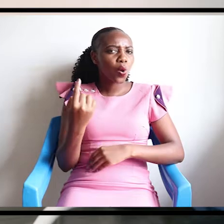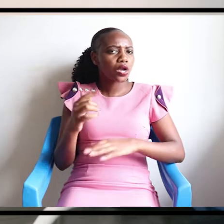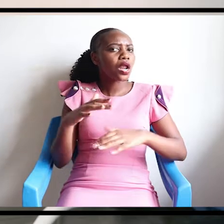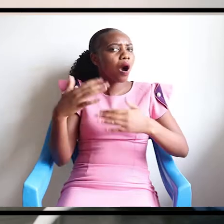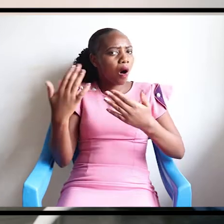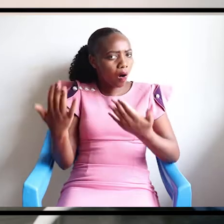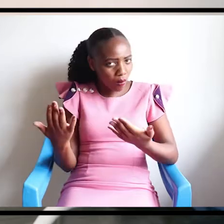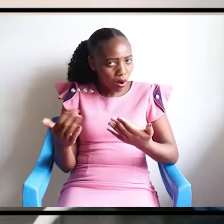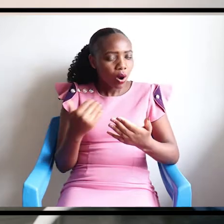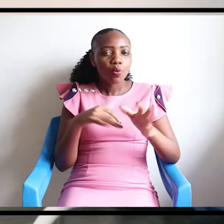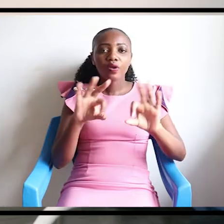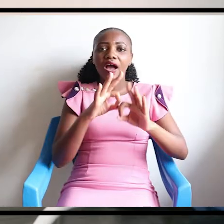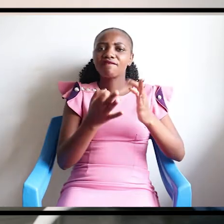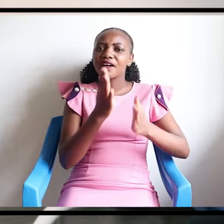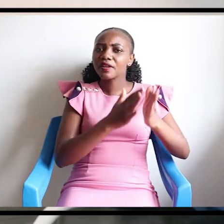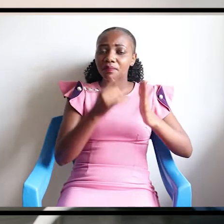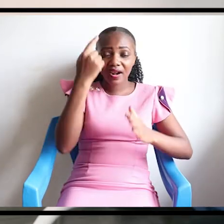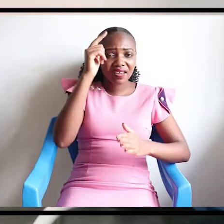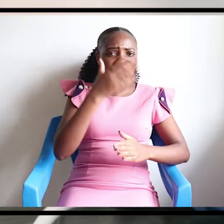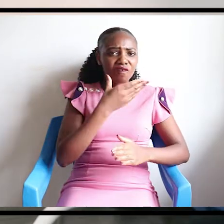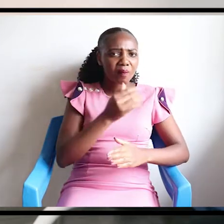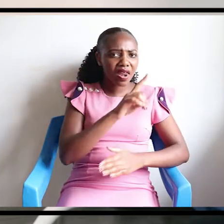is there family planning for men?